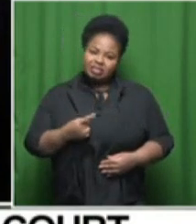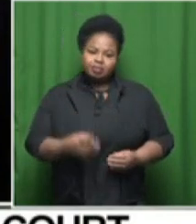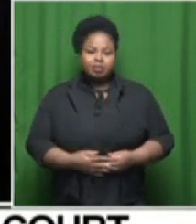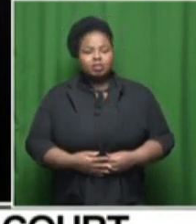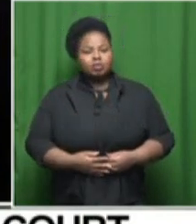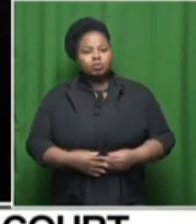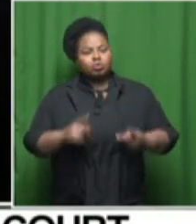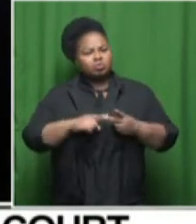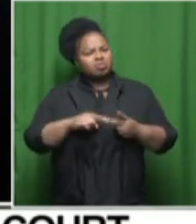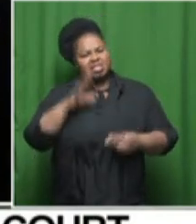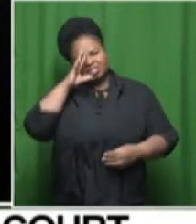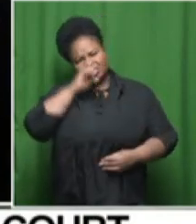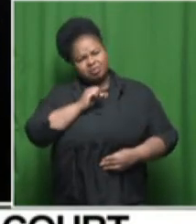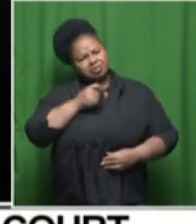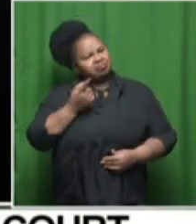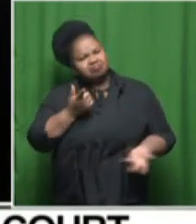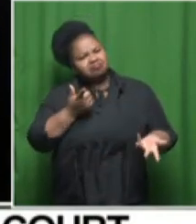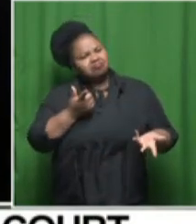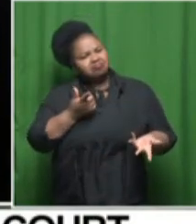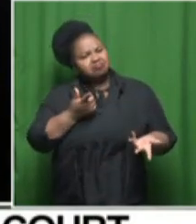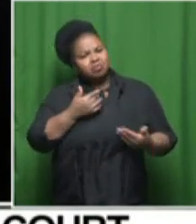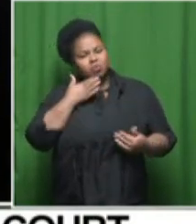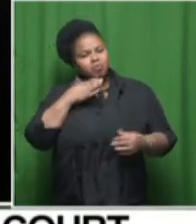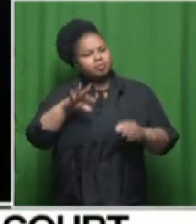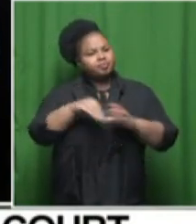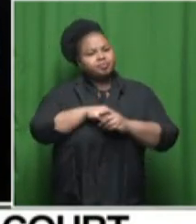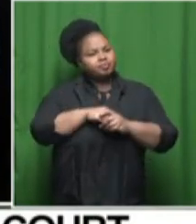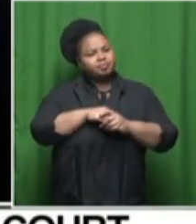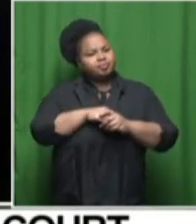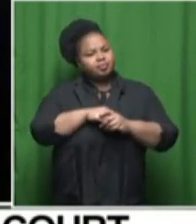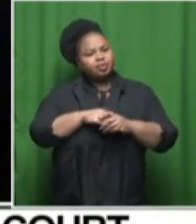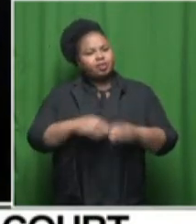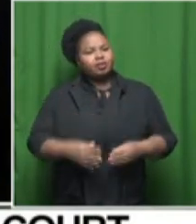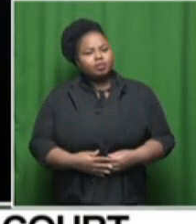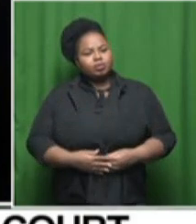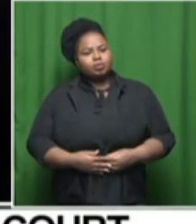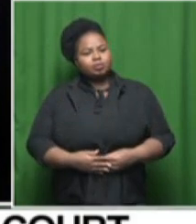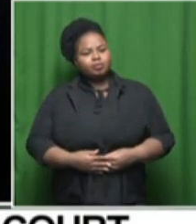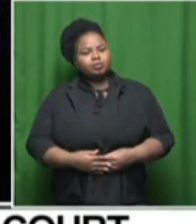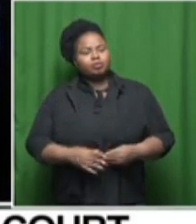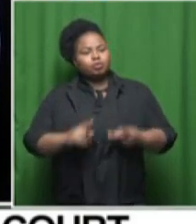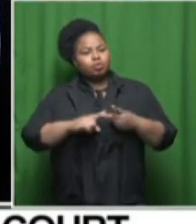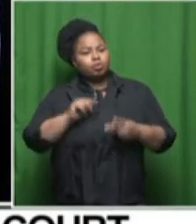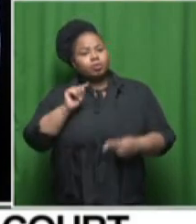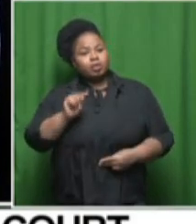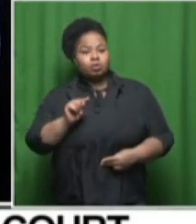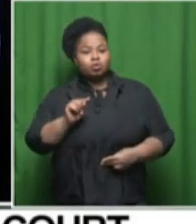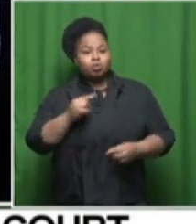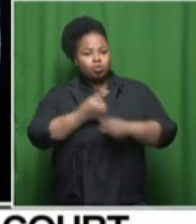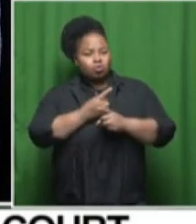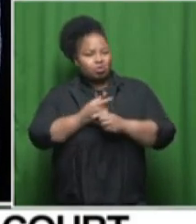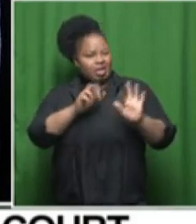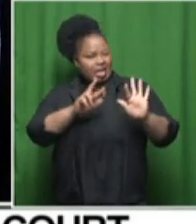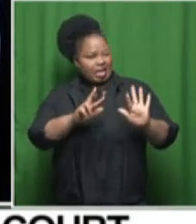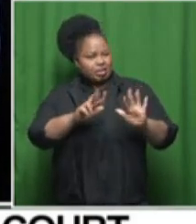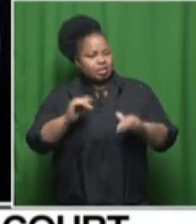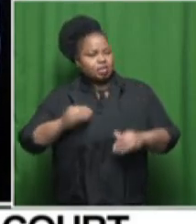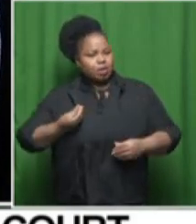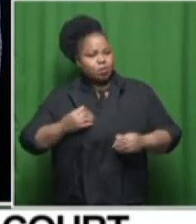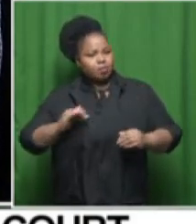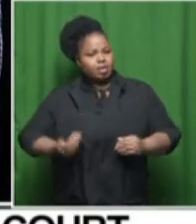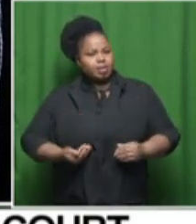83 suspects. Has anyone been implicated in the rape of the young women, the 8 young women, directly?